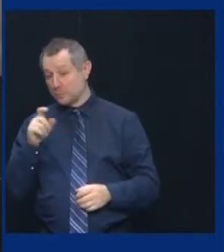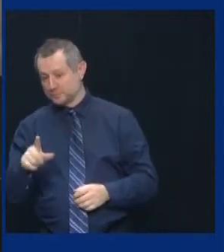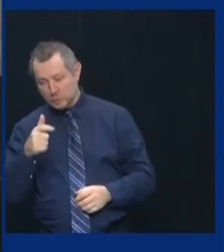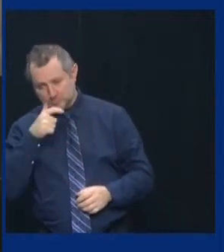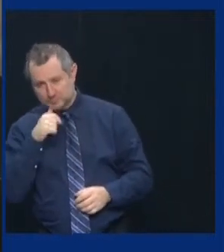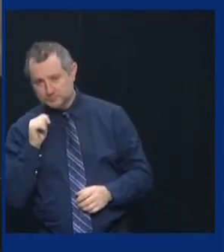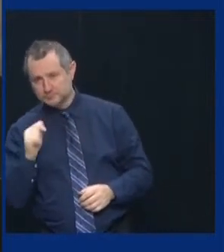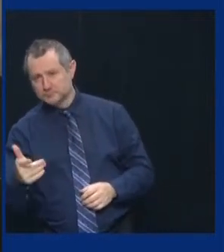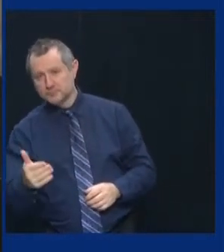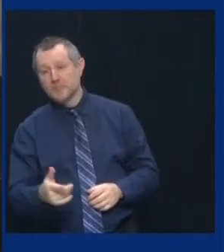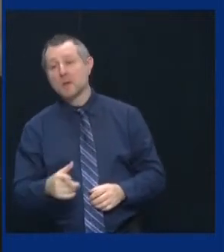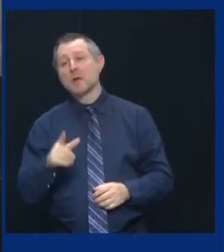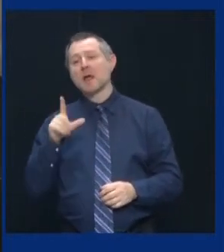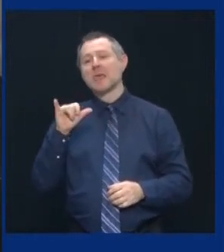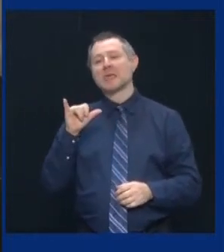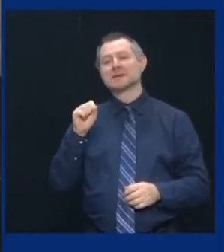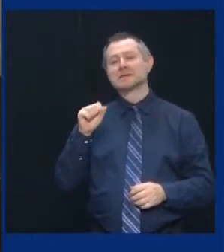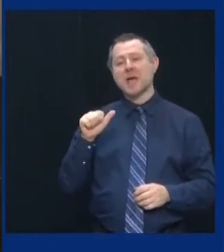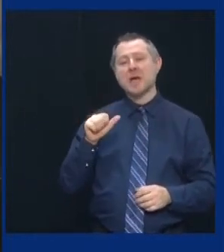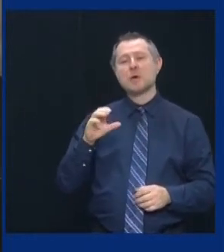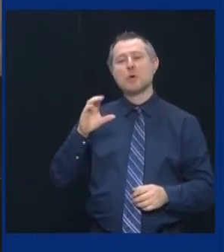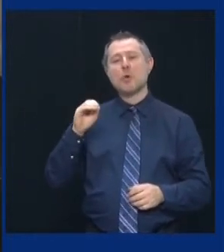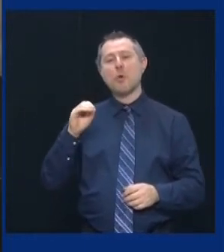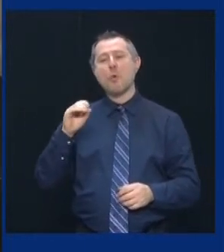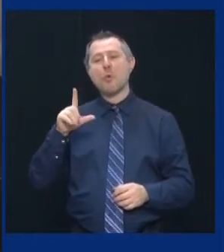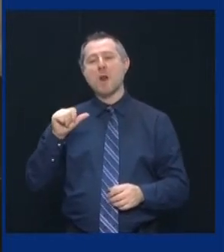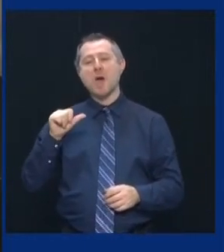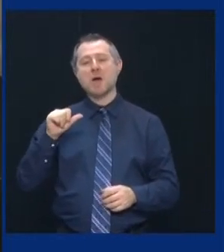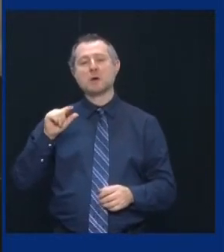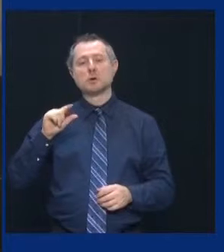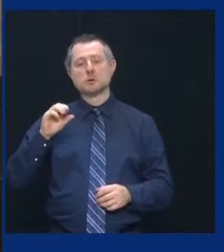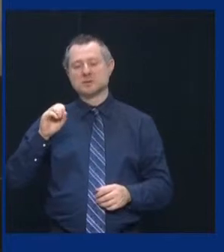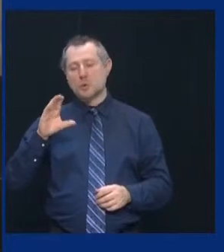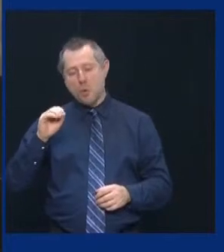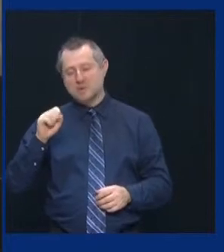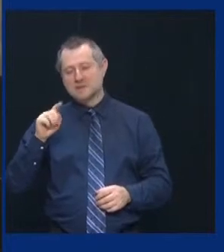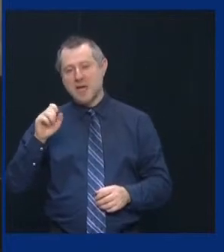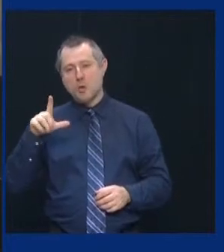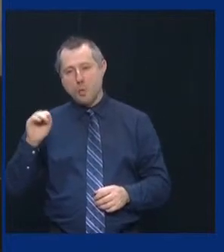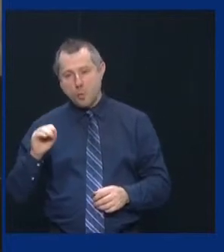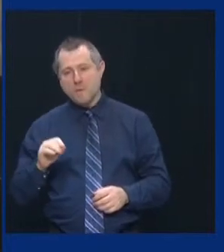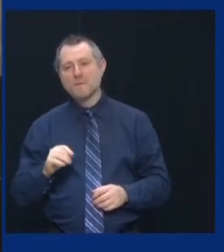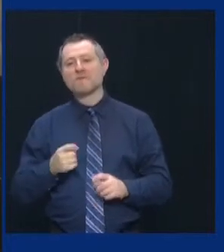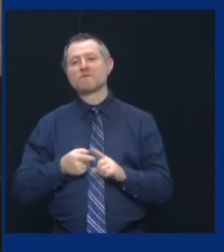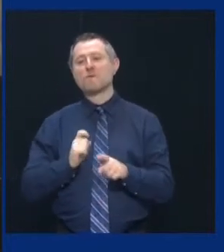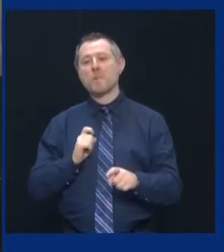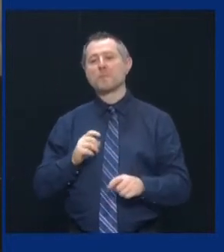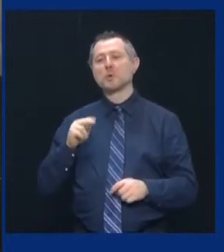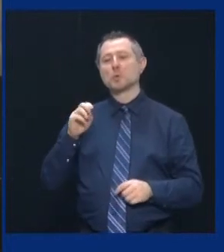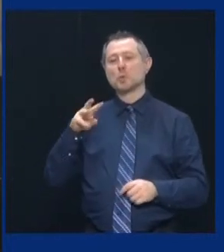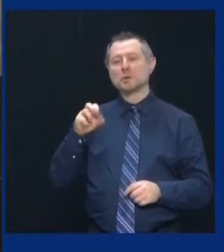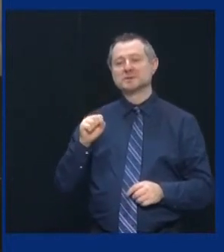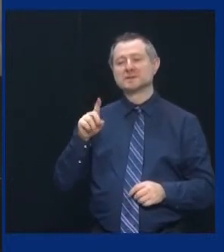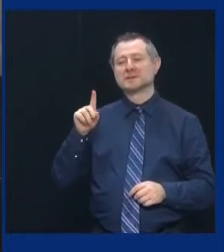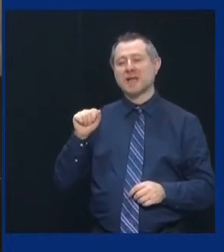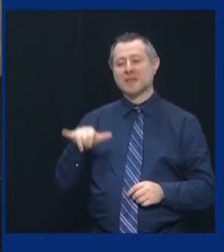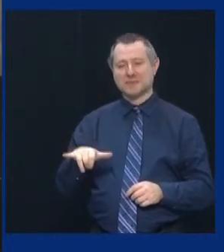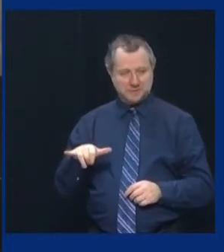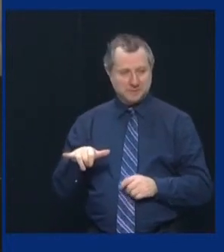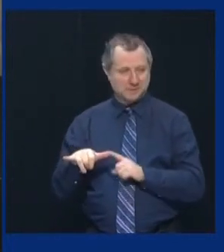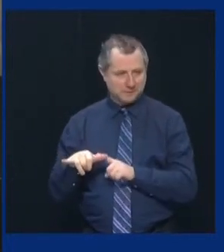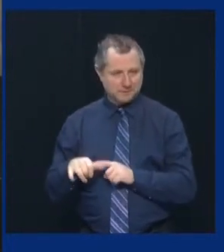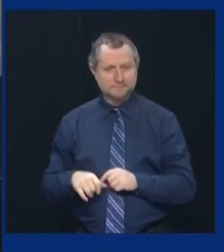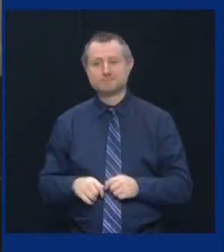Governor, you now have Lisa Colangelo of Newsday. Lisa, please unmute your microphone. Hi, how are